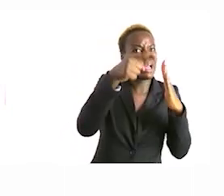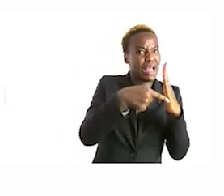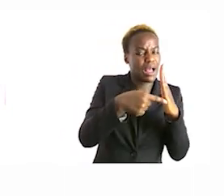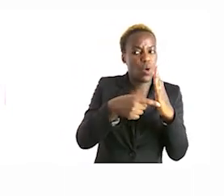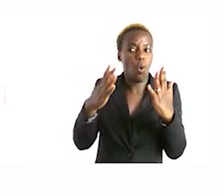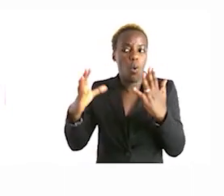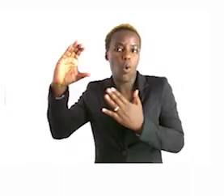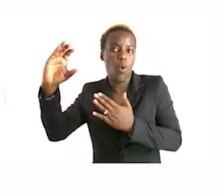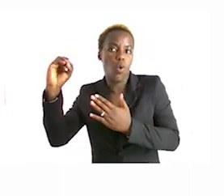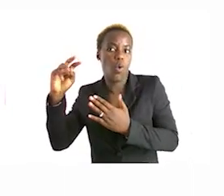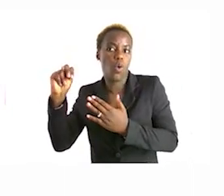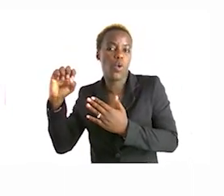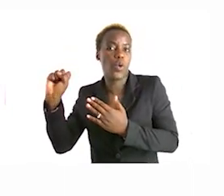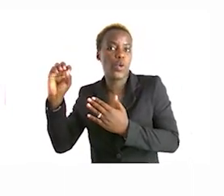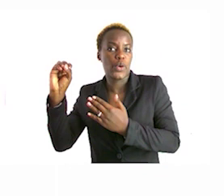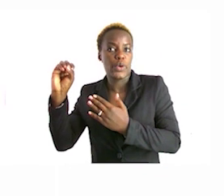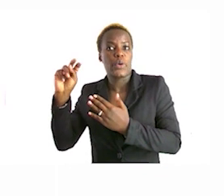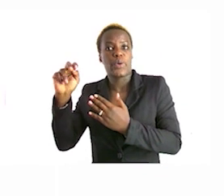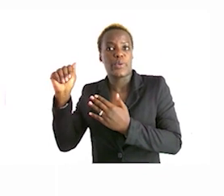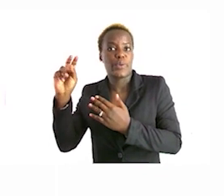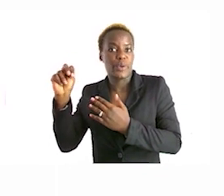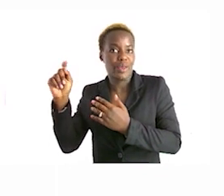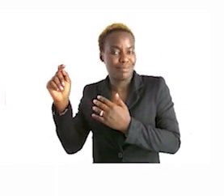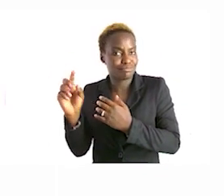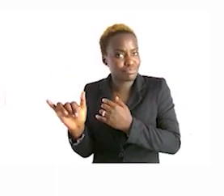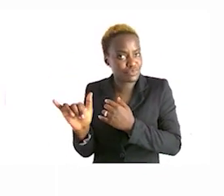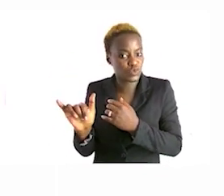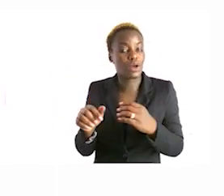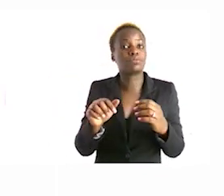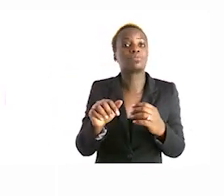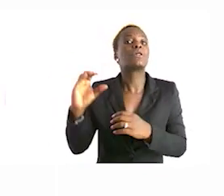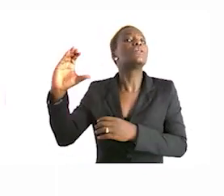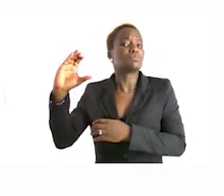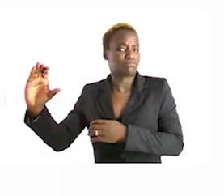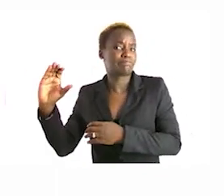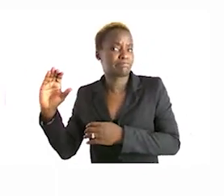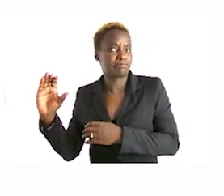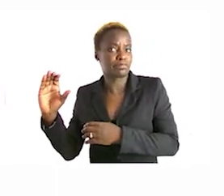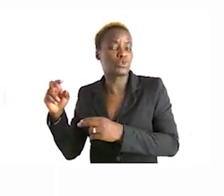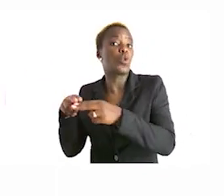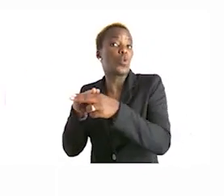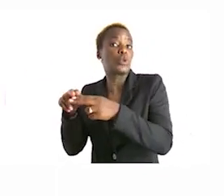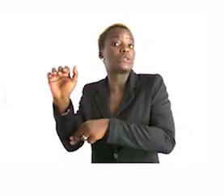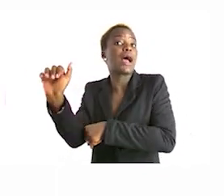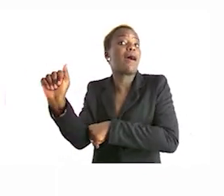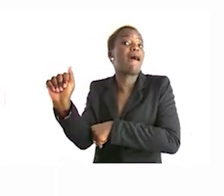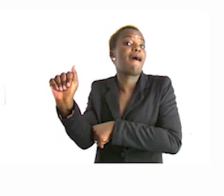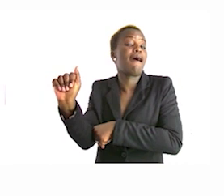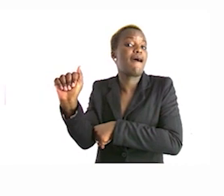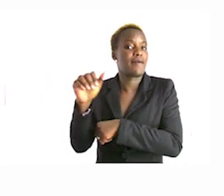N article in front of the words beginning with the vowel sound. Let's quickly look at number